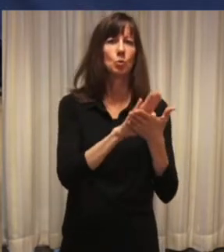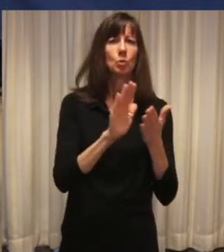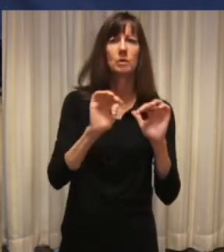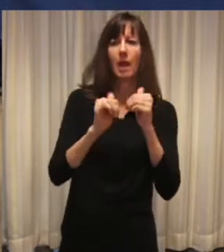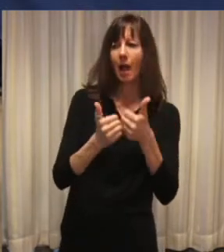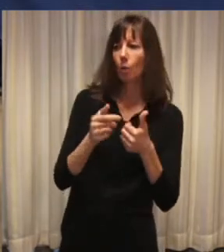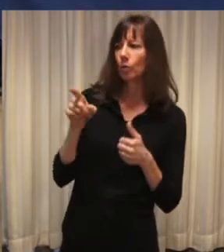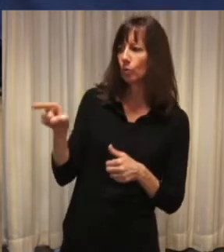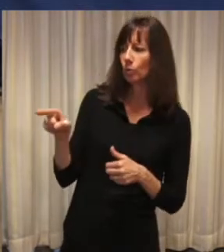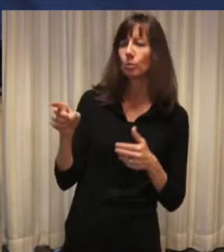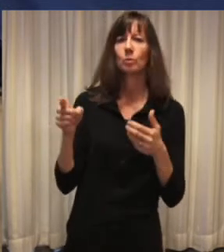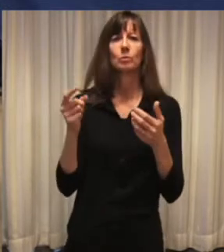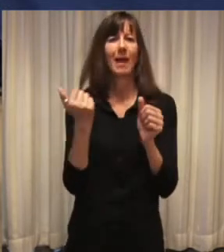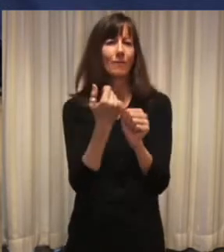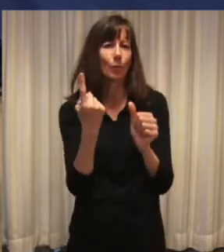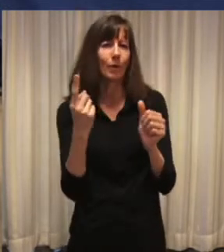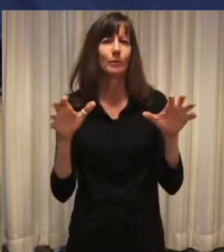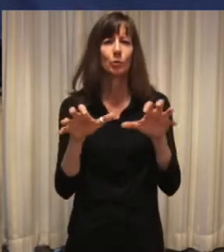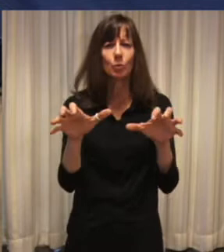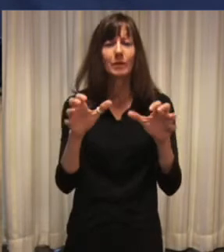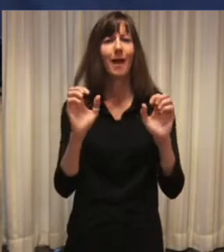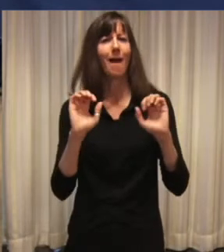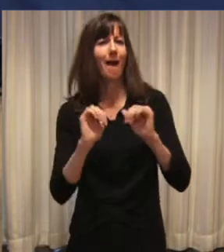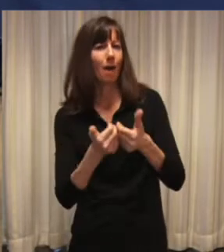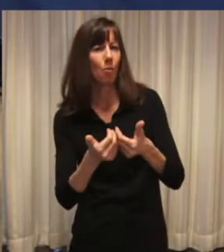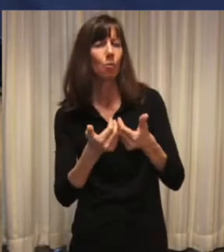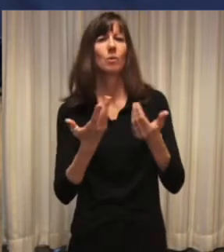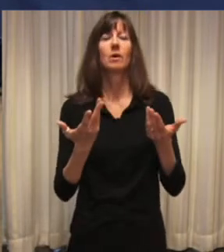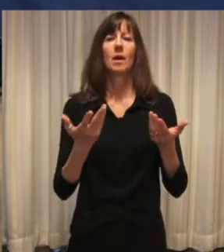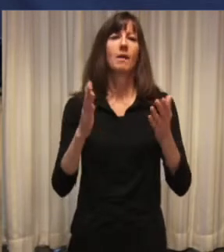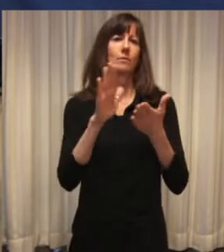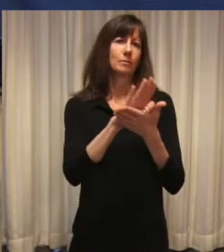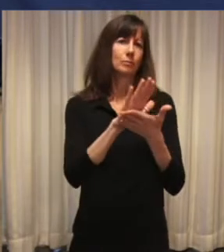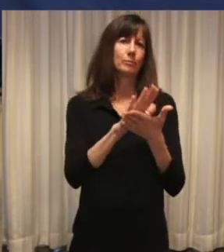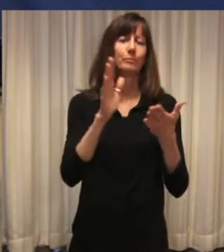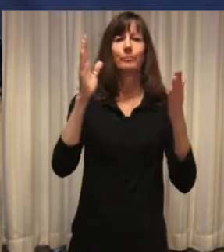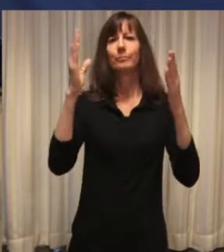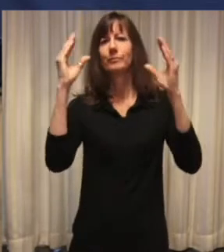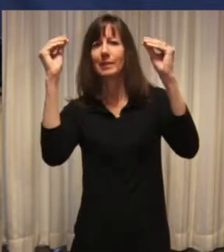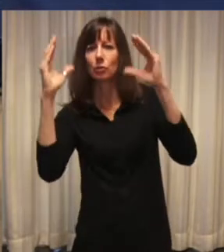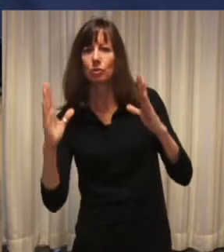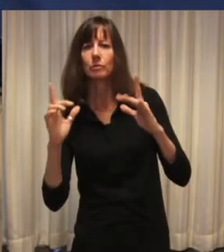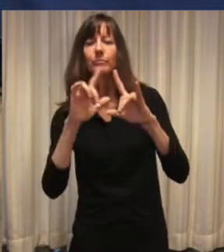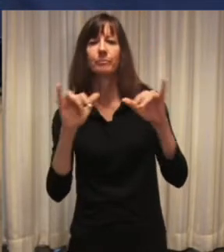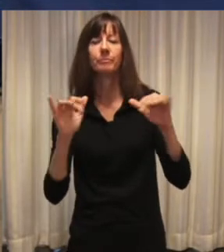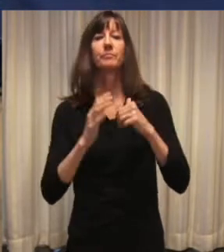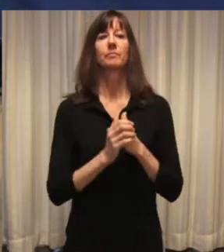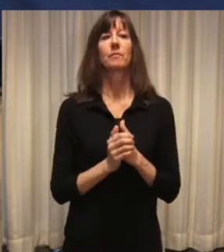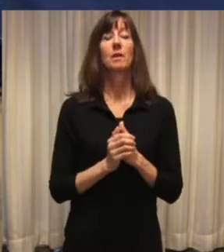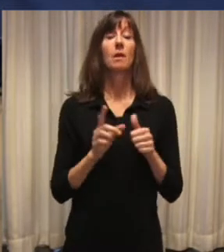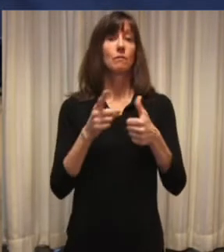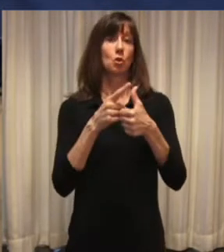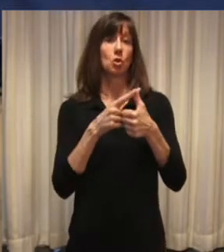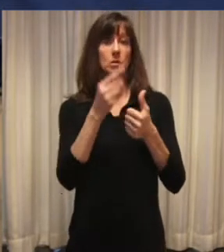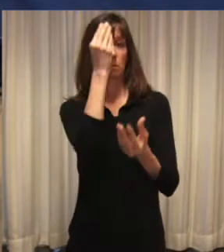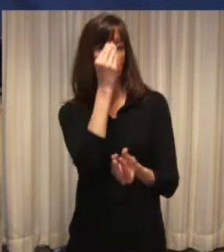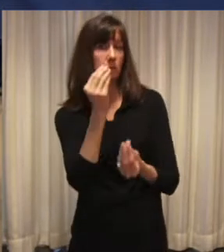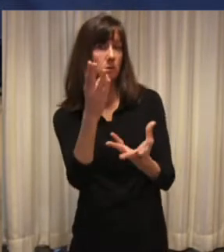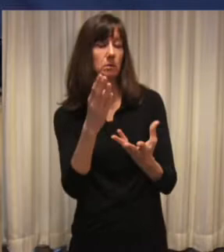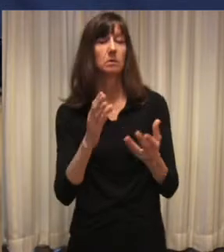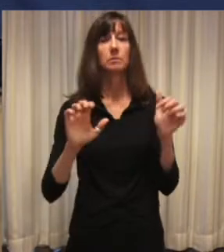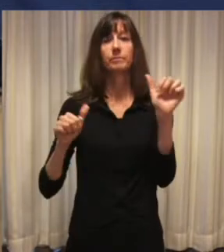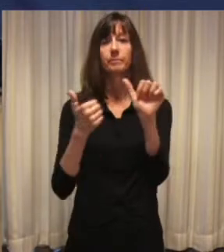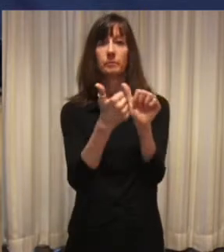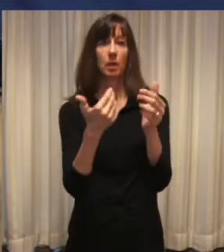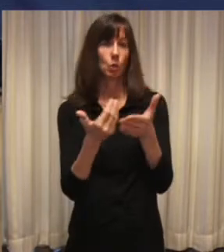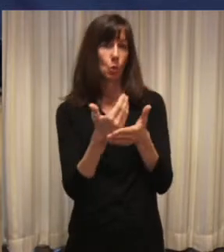We're excited to hear that. But I want to start, as usual, with some just updates on how we're doing in the county. So we